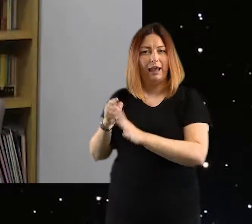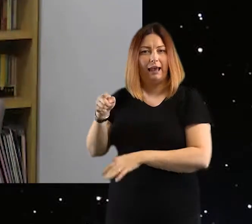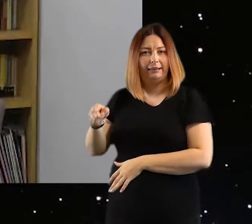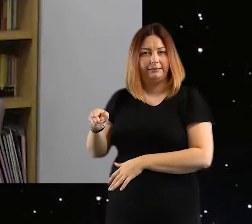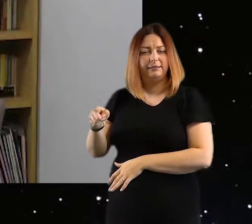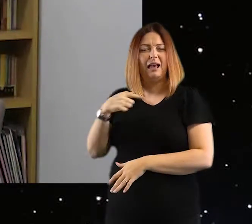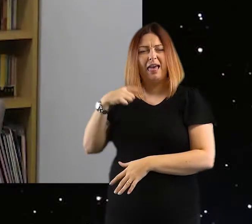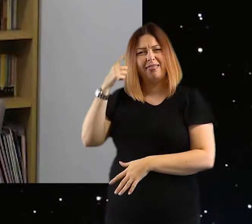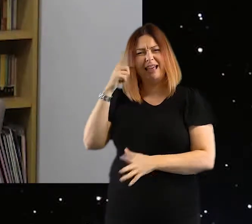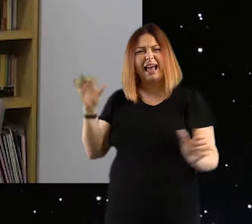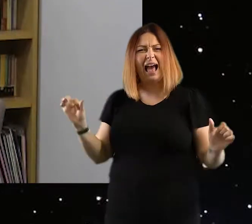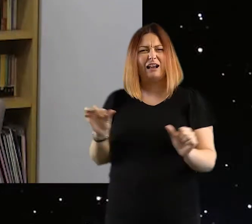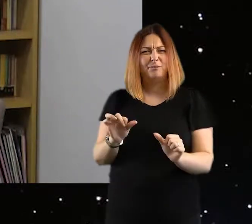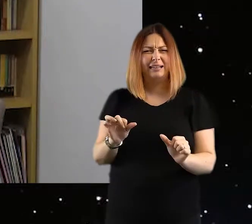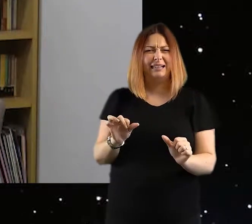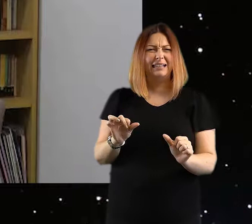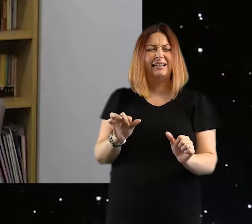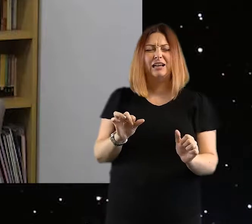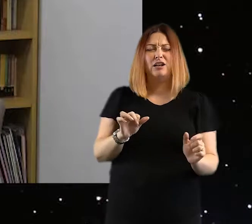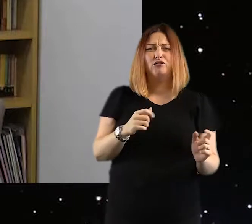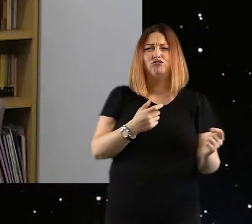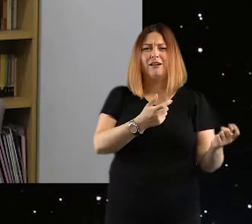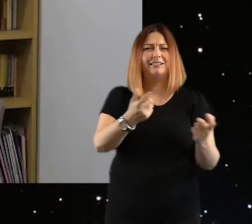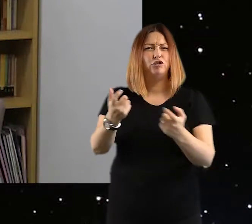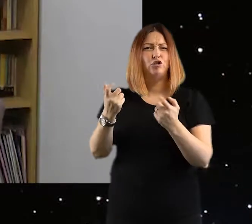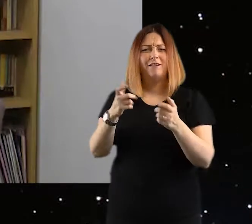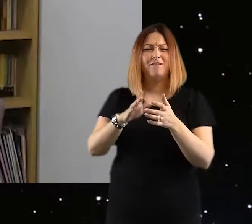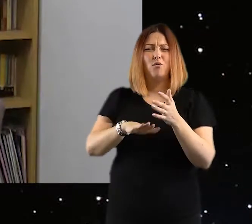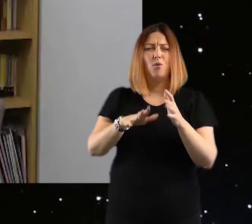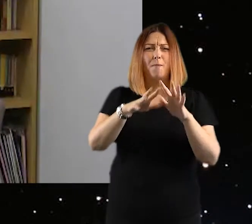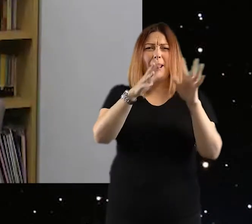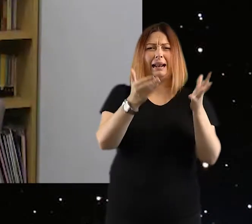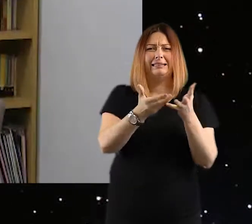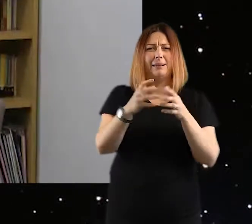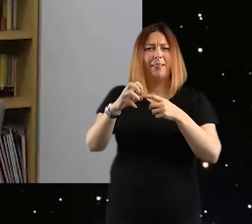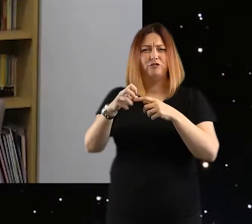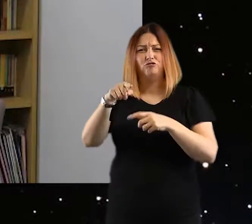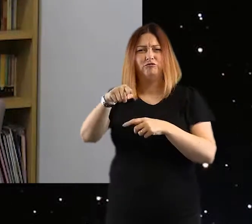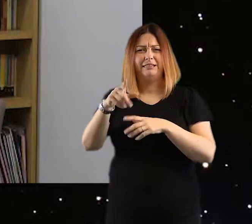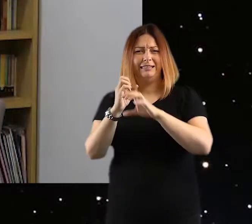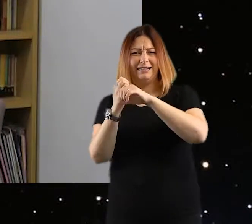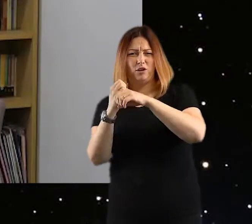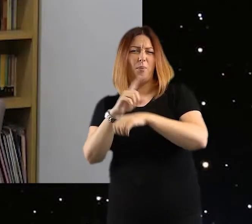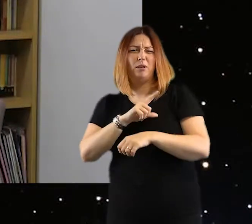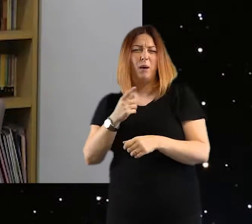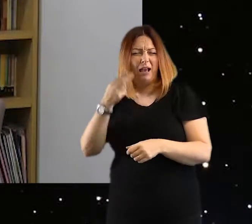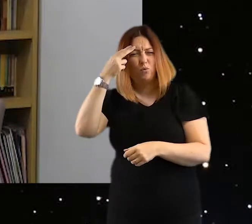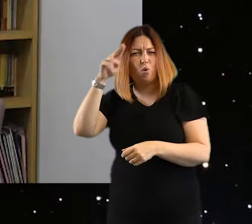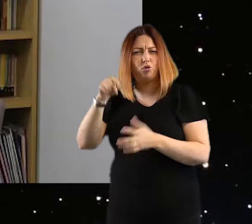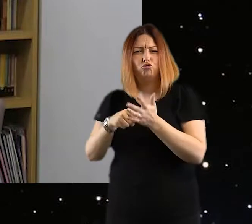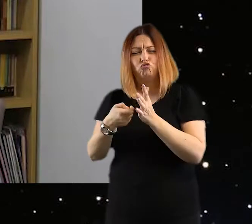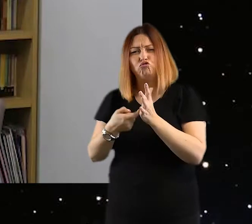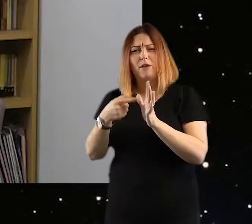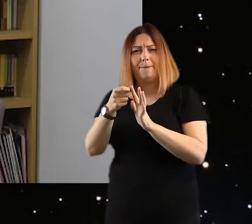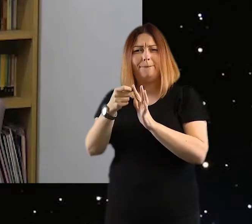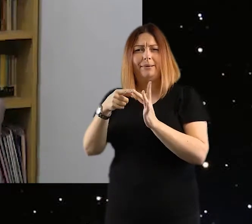the Transiting Search for Planets and Planetesimals Telescope, and that's where they get the Trappist from. Right. So their idea when they built this